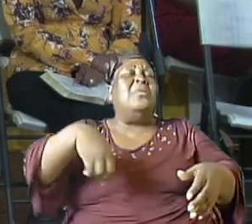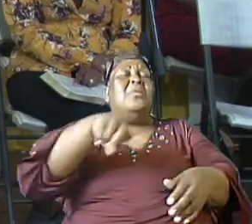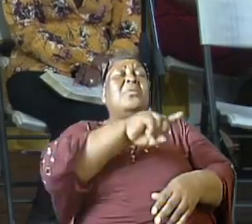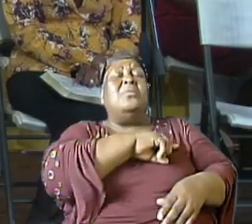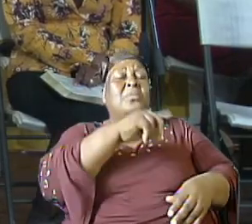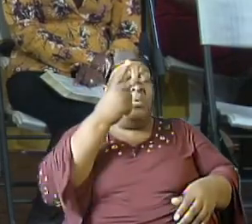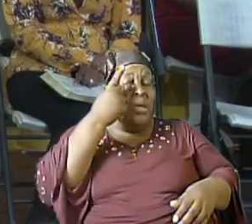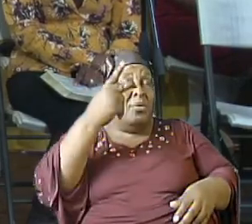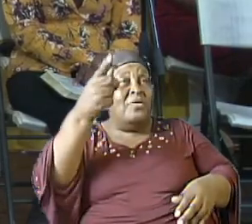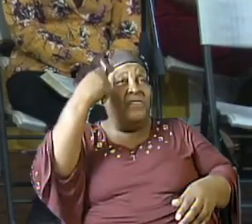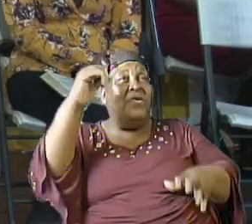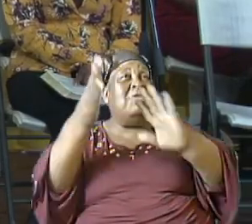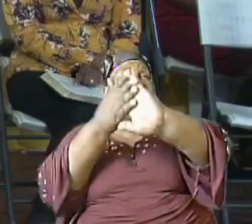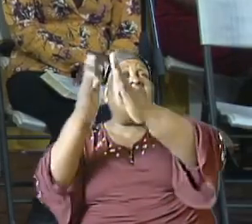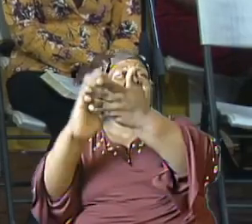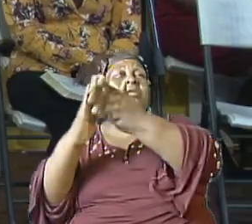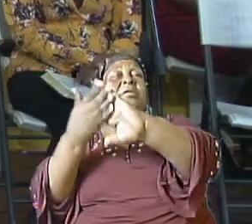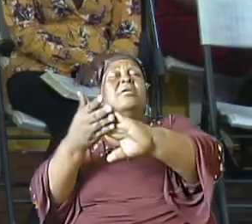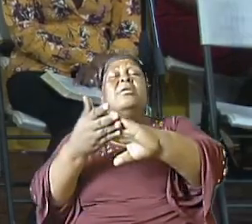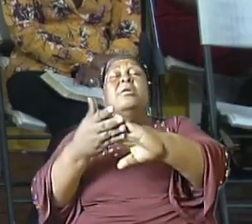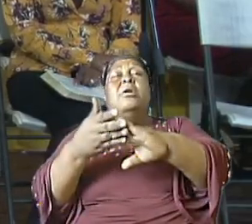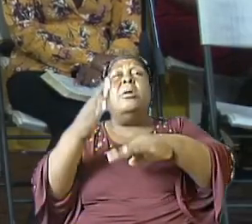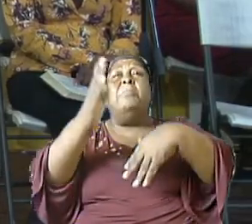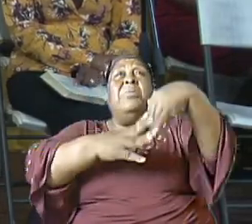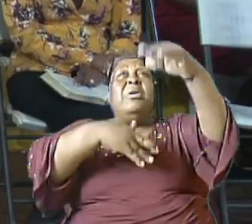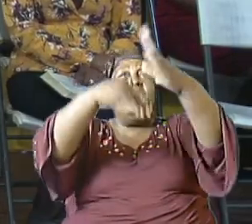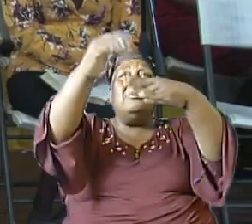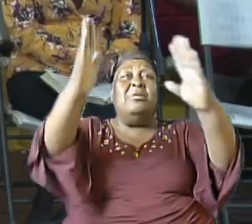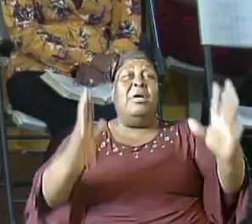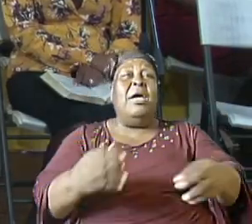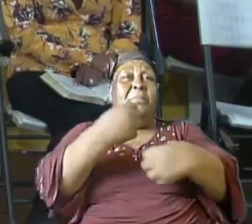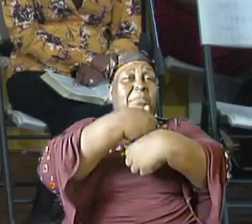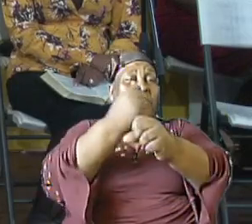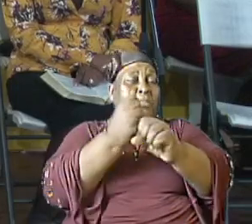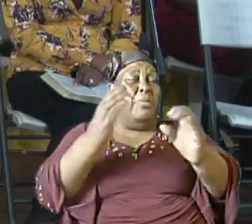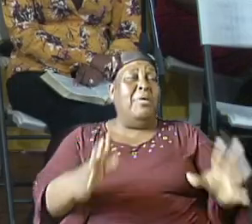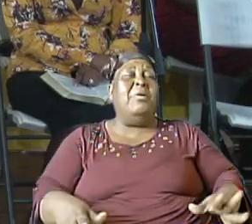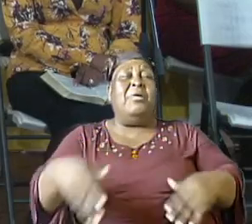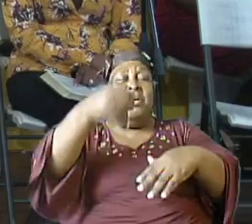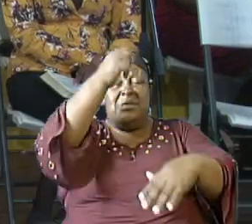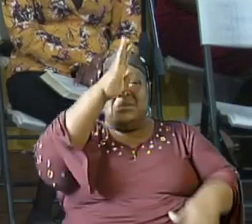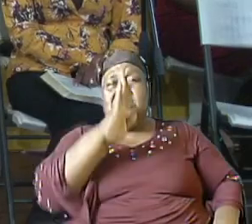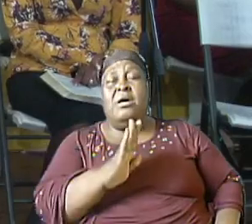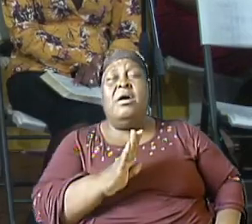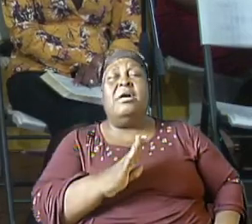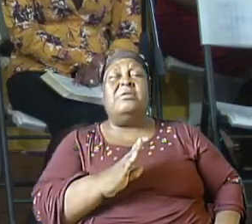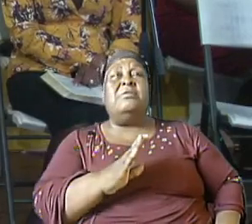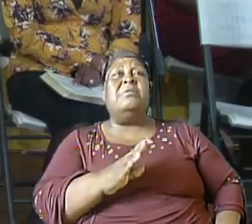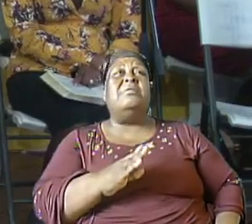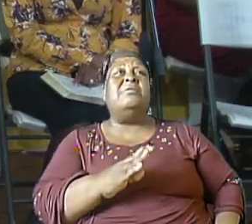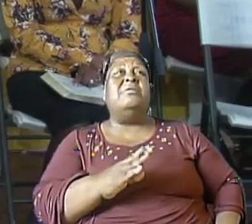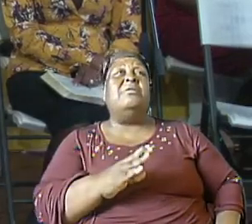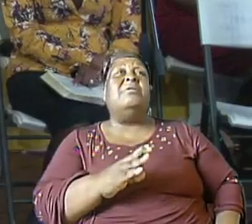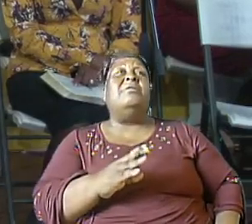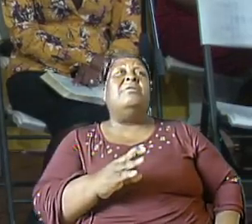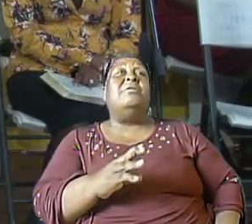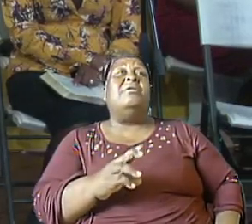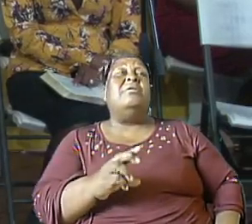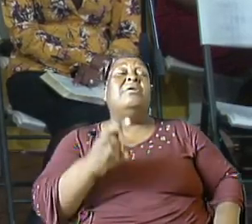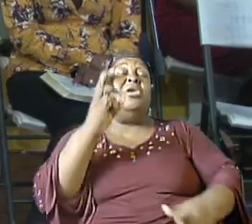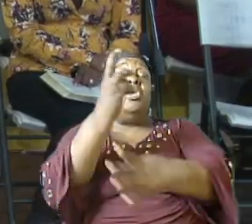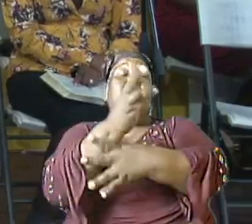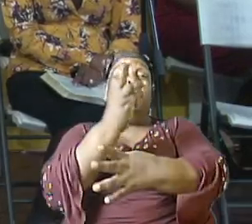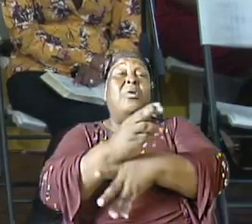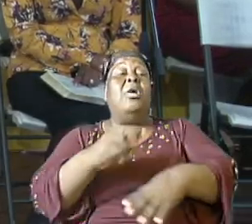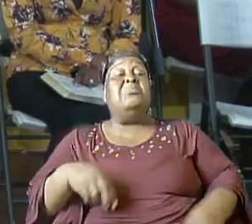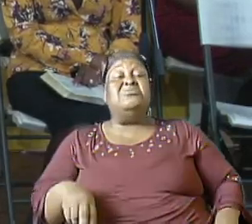look for a city whose builder and maker is God. Hallelujah. Abraham